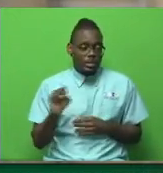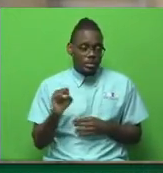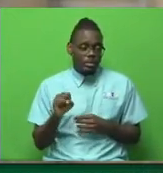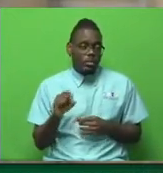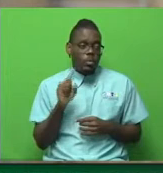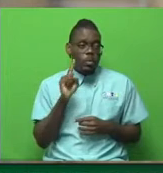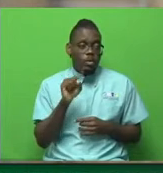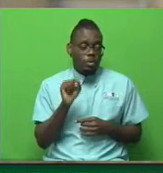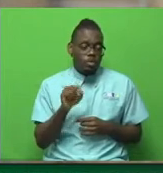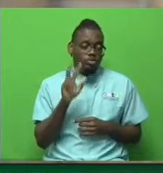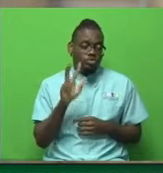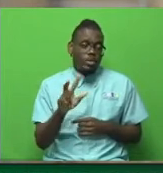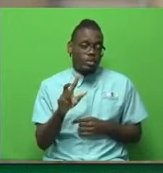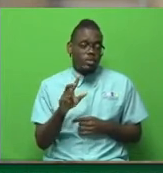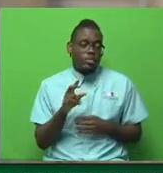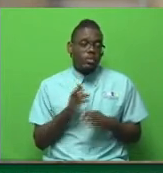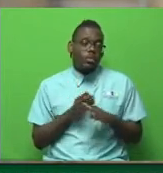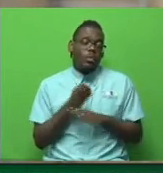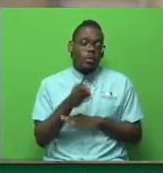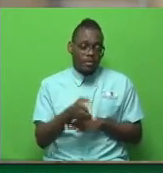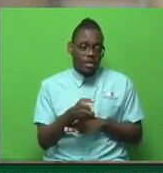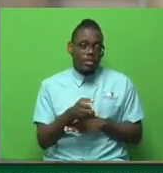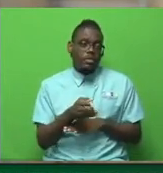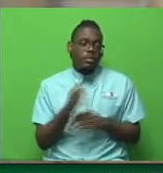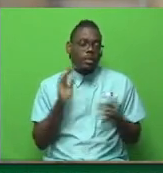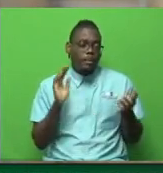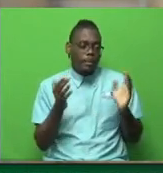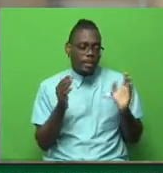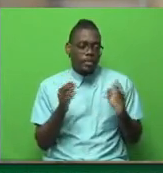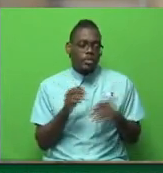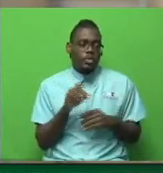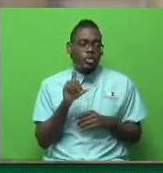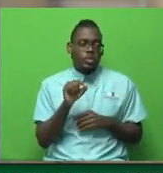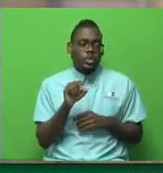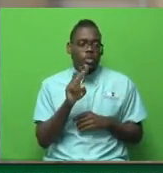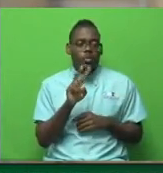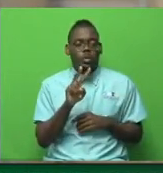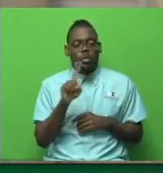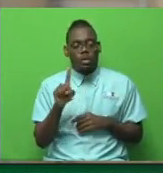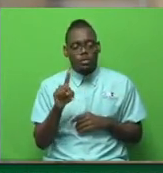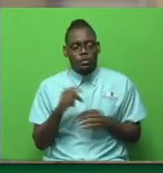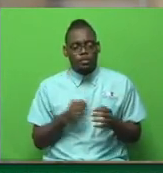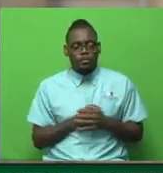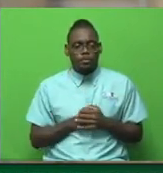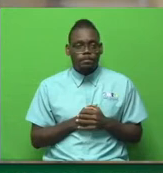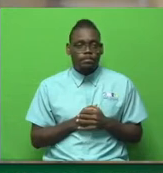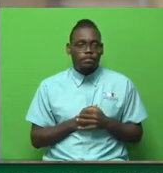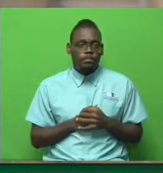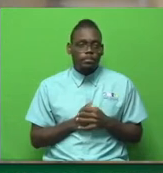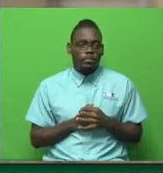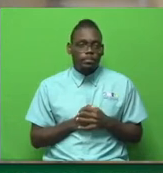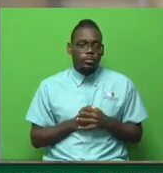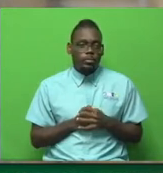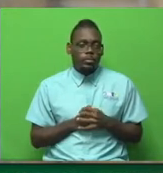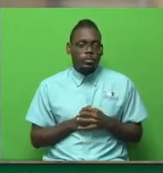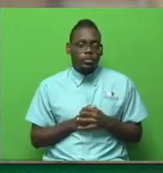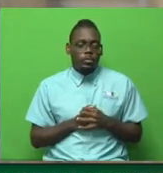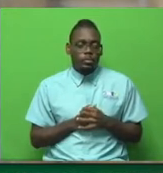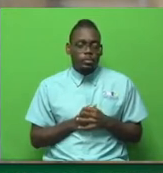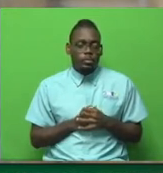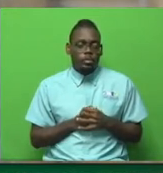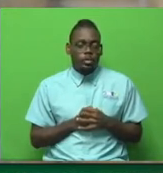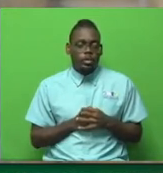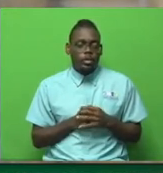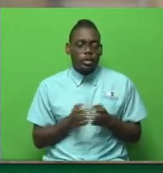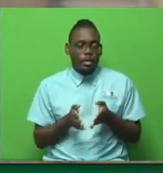in 2021. Mr Deputy speaker those are facts not feelings but I ask again